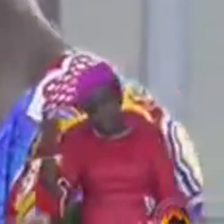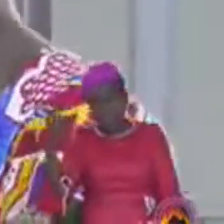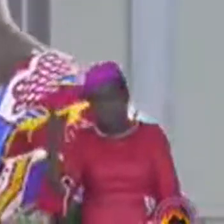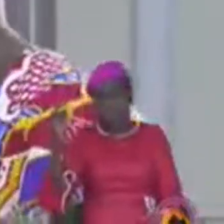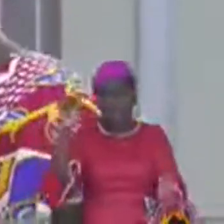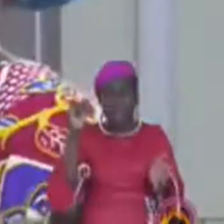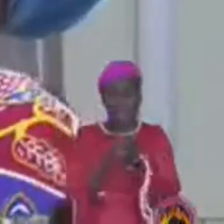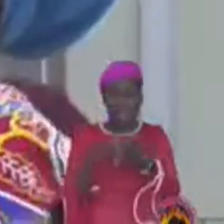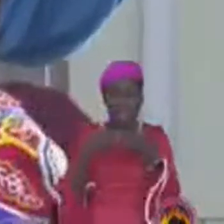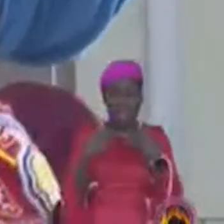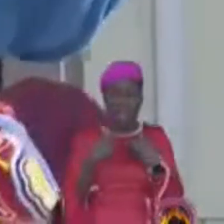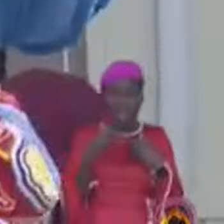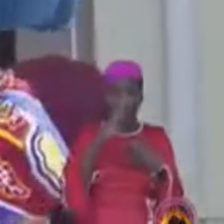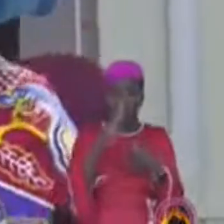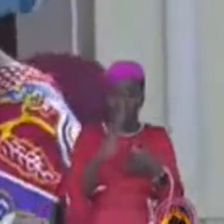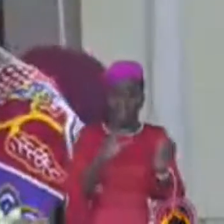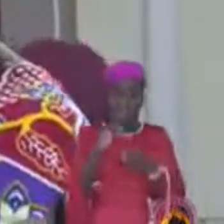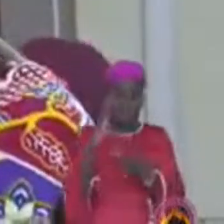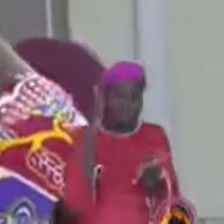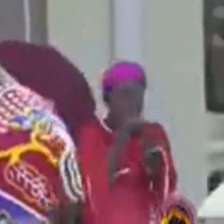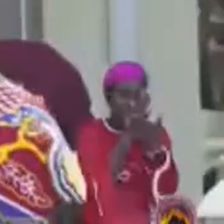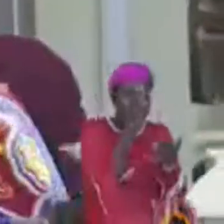that have been placing embargo